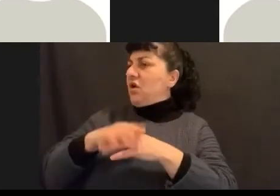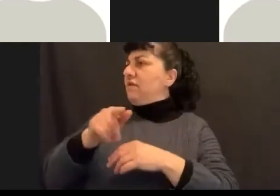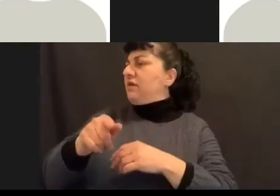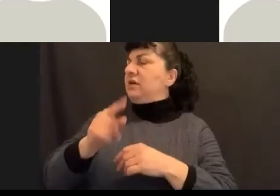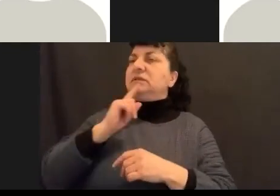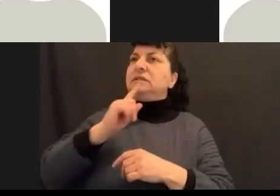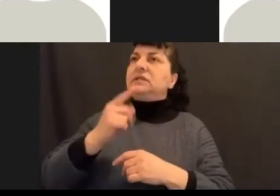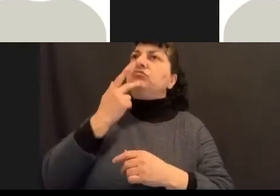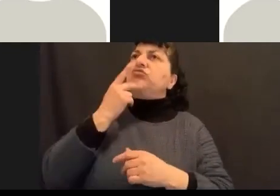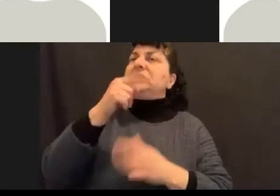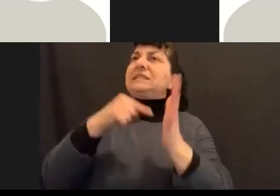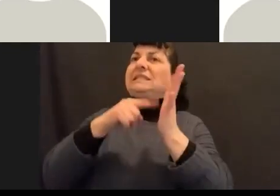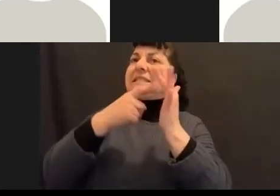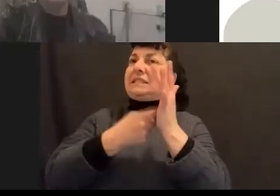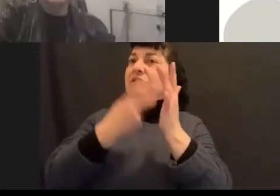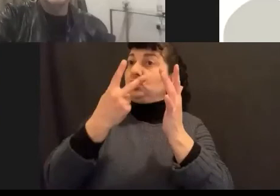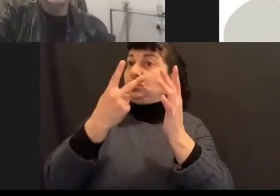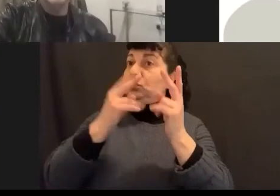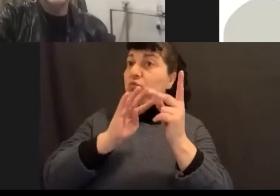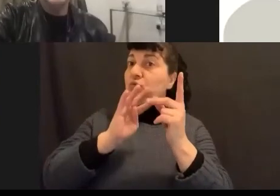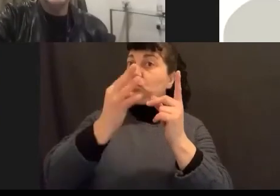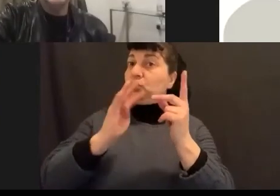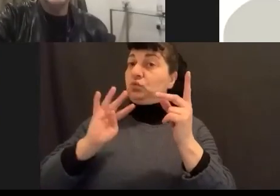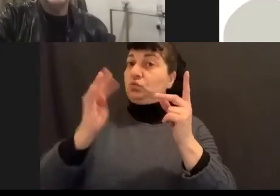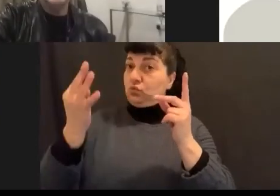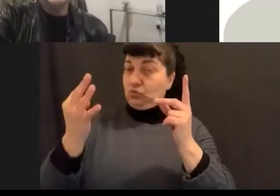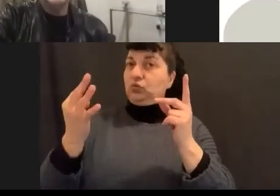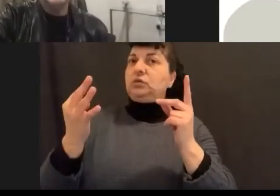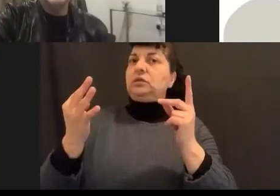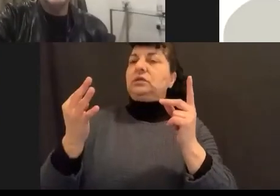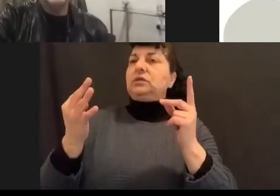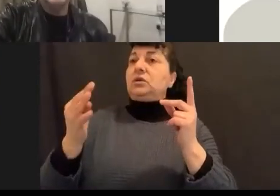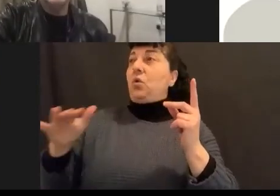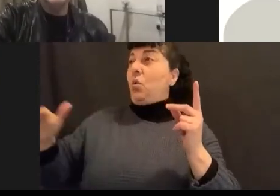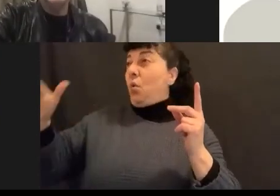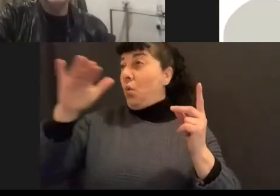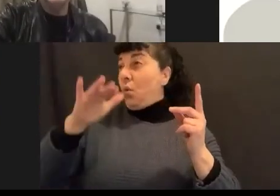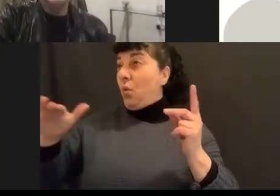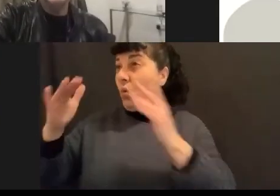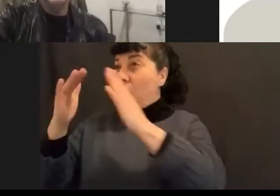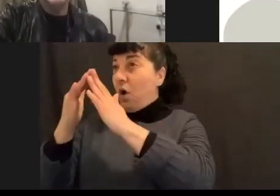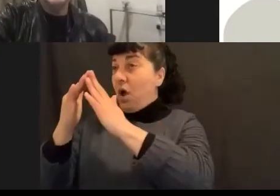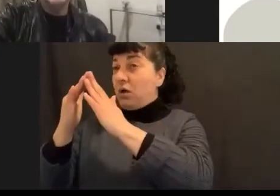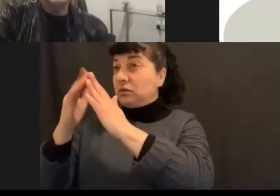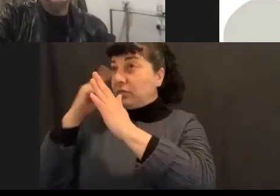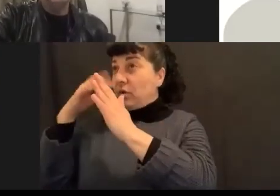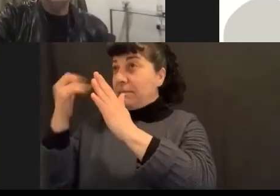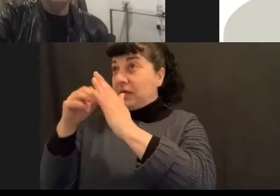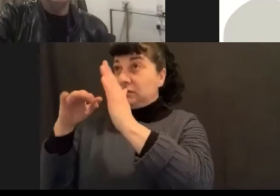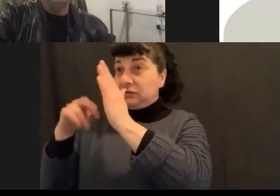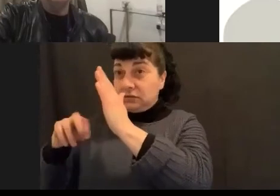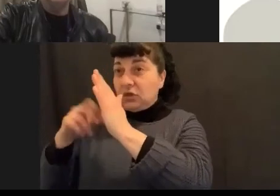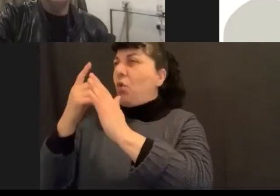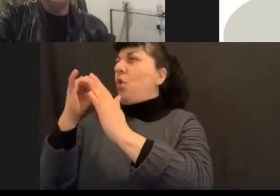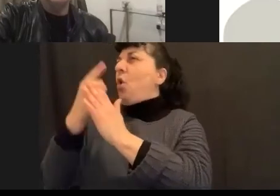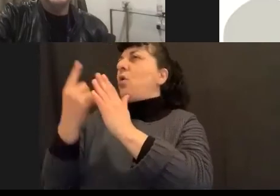tier 2 site, do all household members need to isolate, or only the person who attended the tier 2 site?